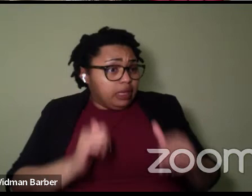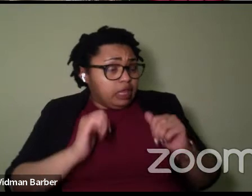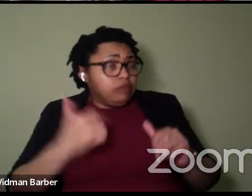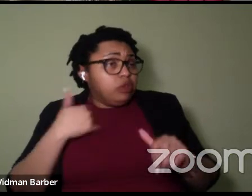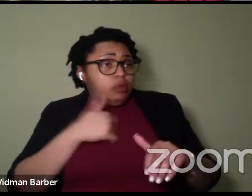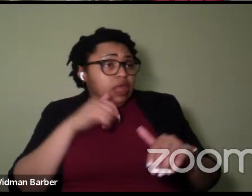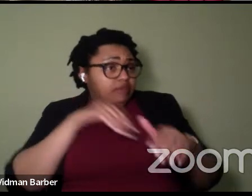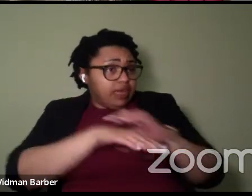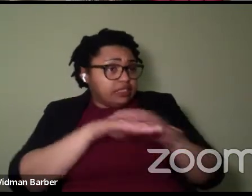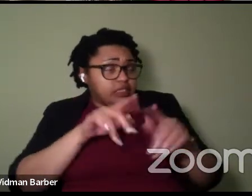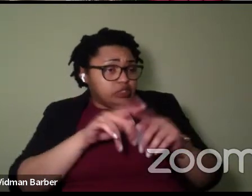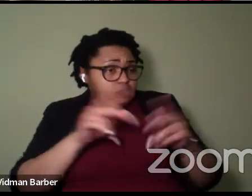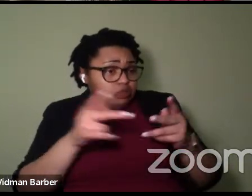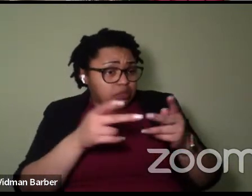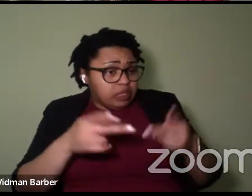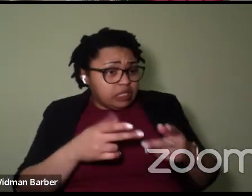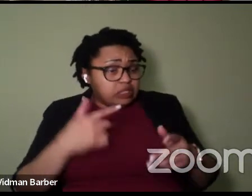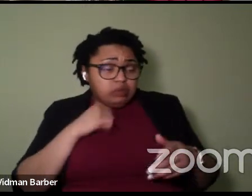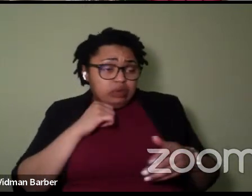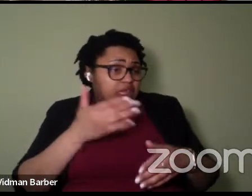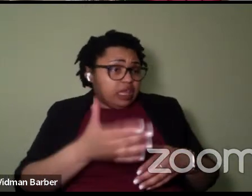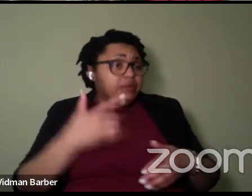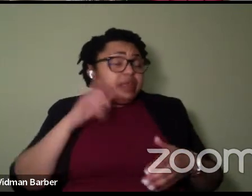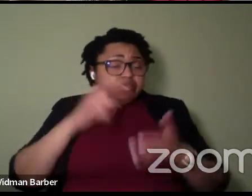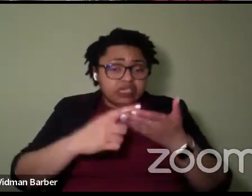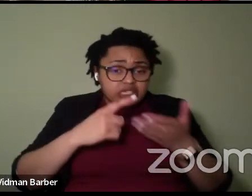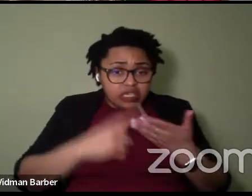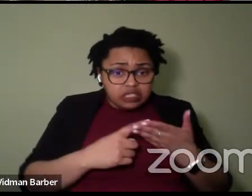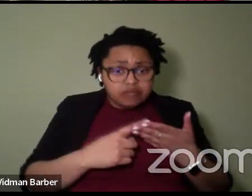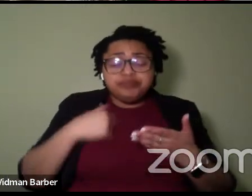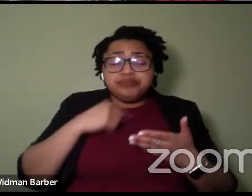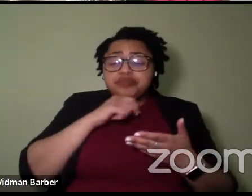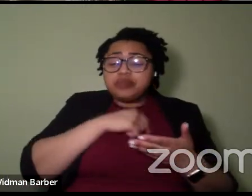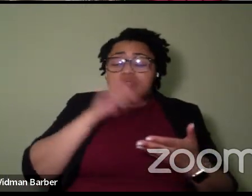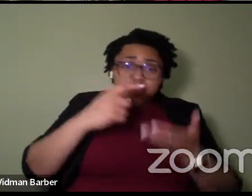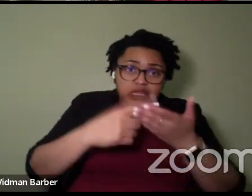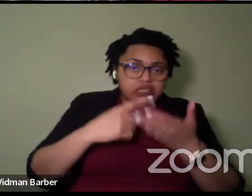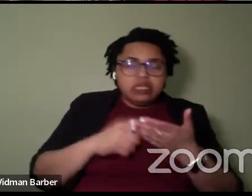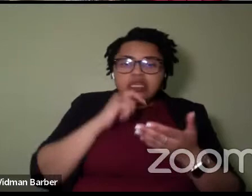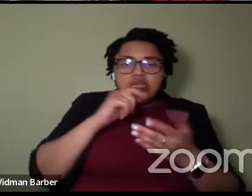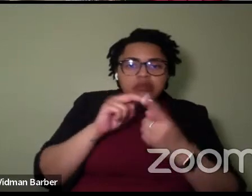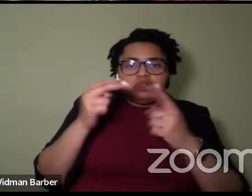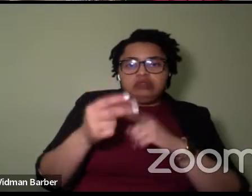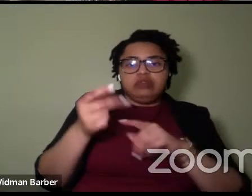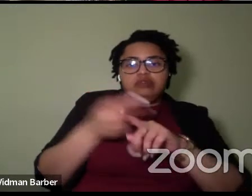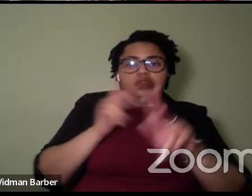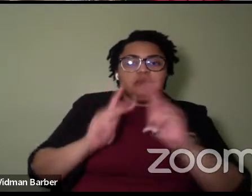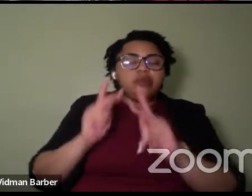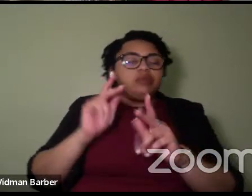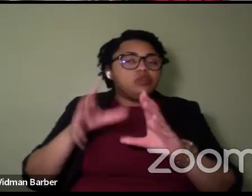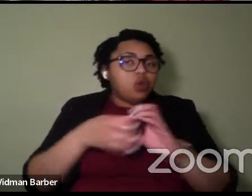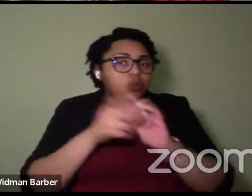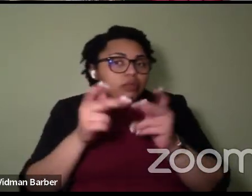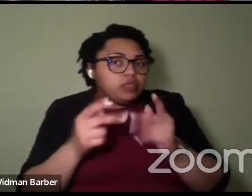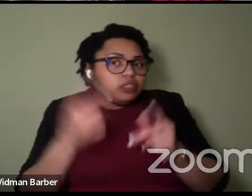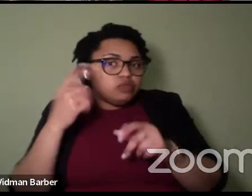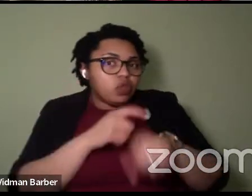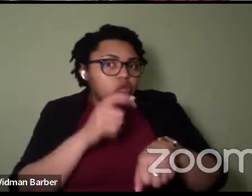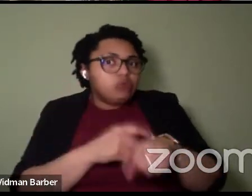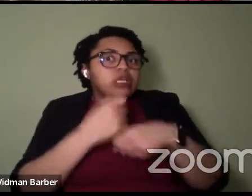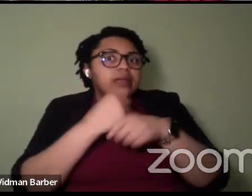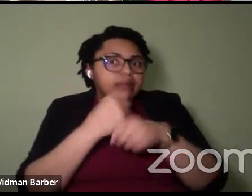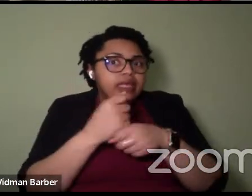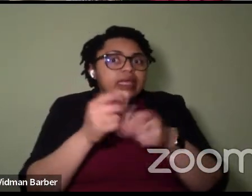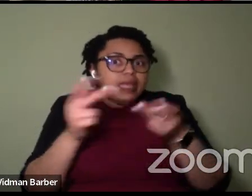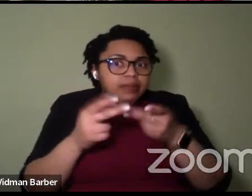been there, we have to talk about it. And we have to talk about it not from the perspective of the people who've owned the spaces for a long time, making space for